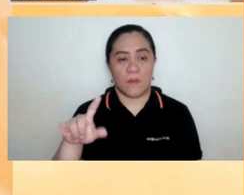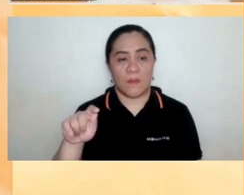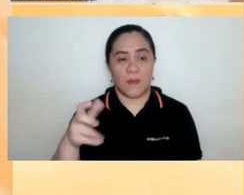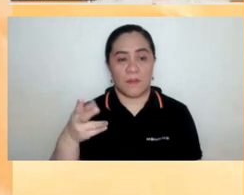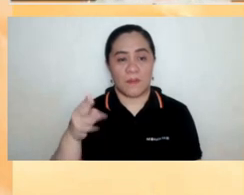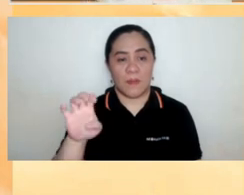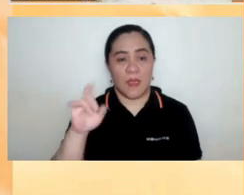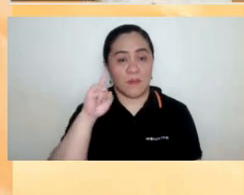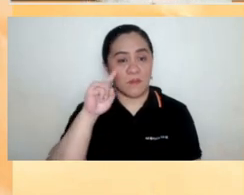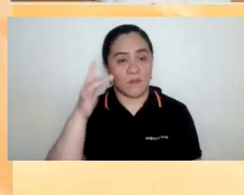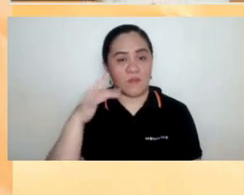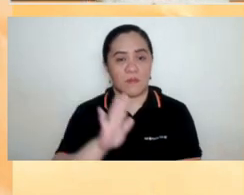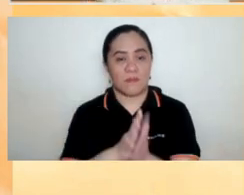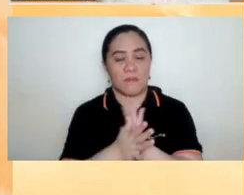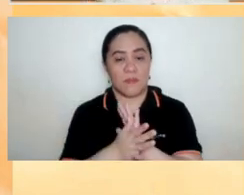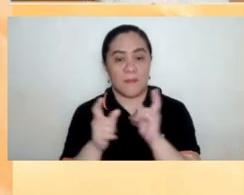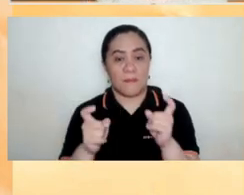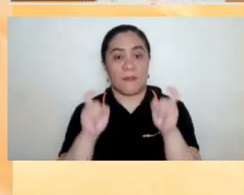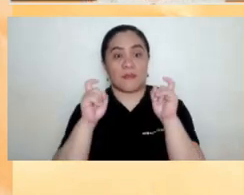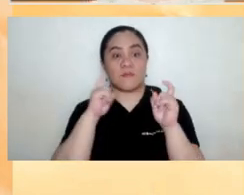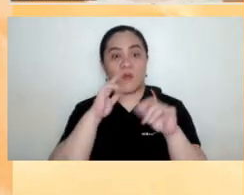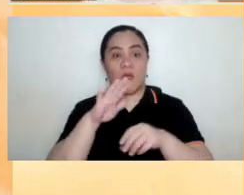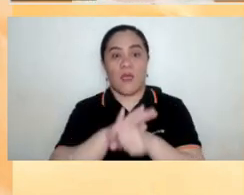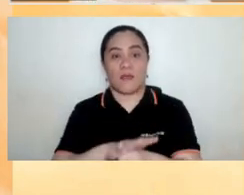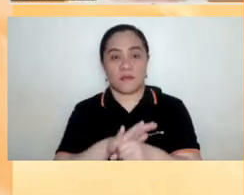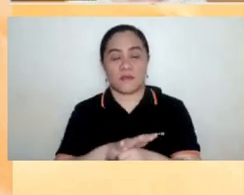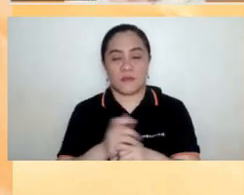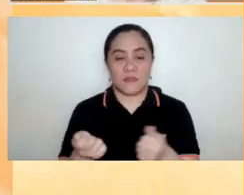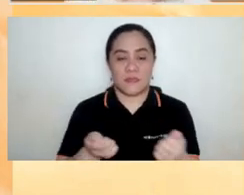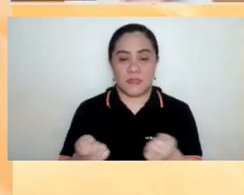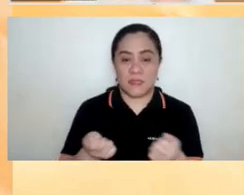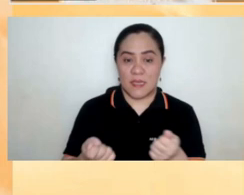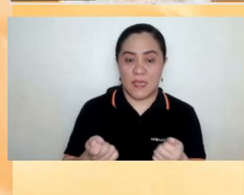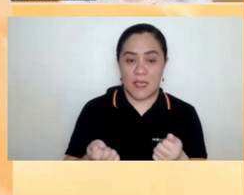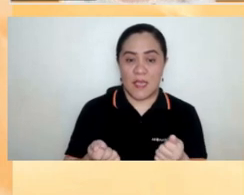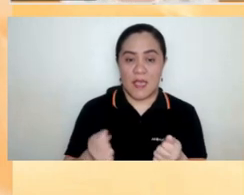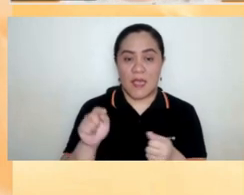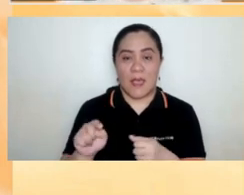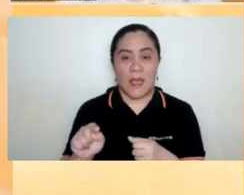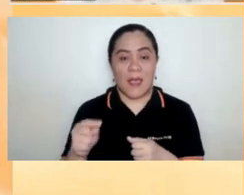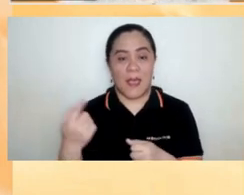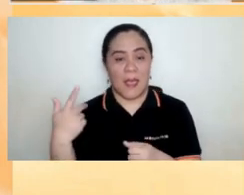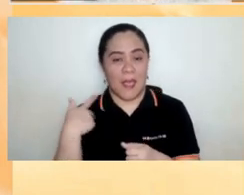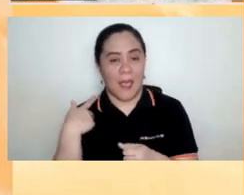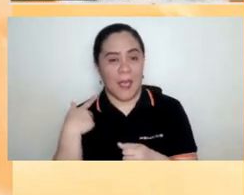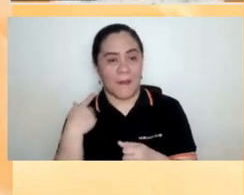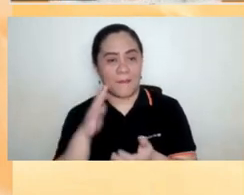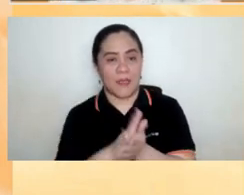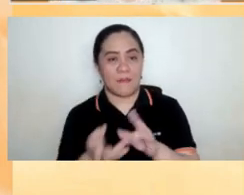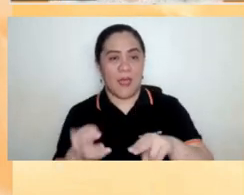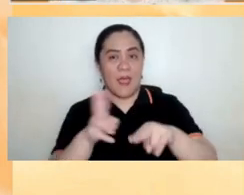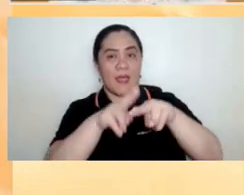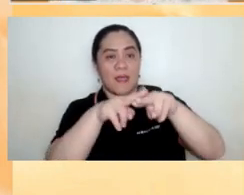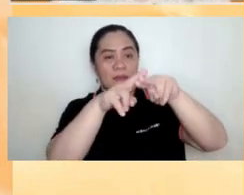are responsible for regulating stress and other activities that might help with alleviating stress. So